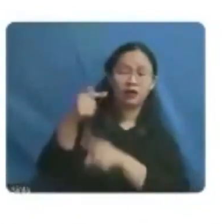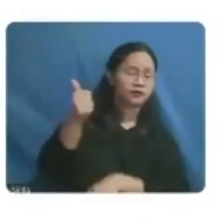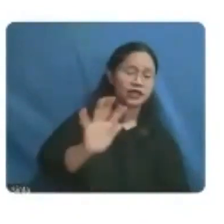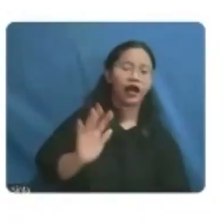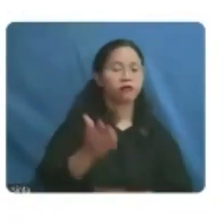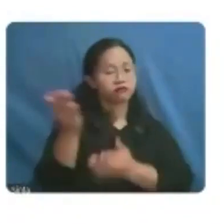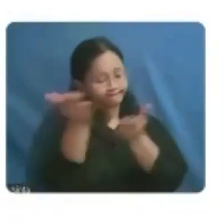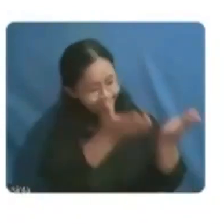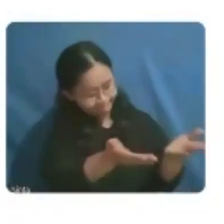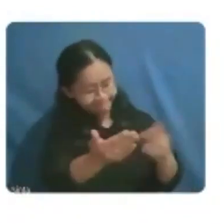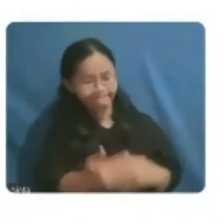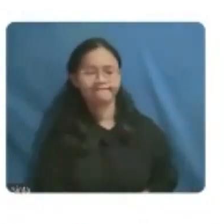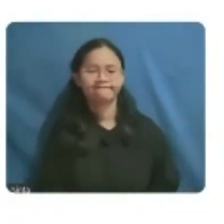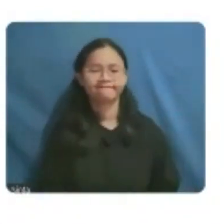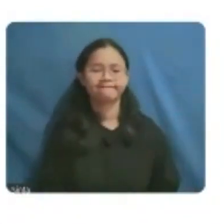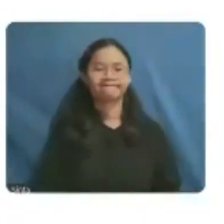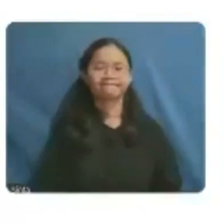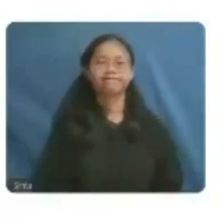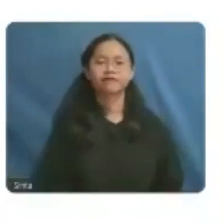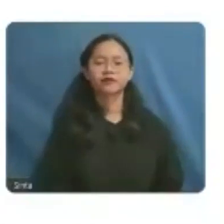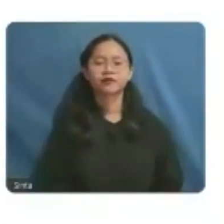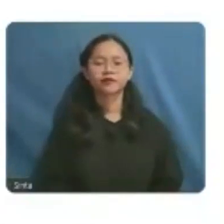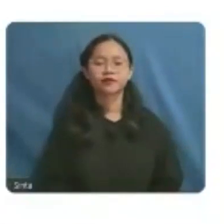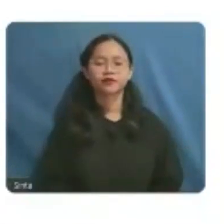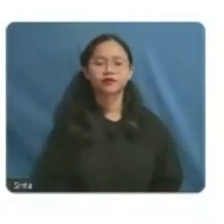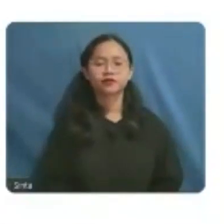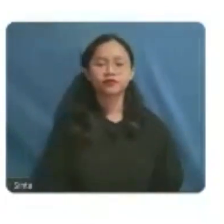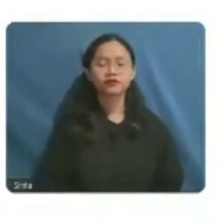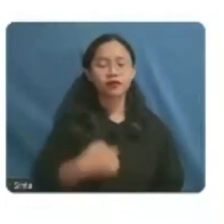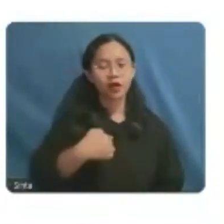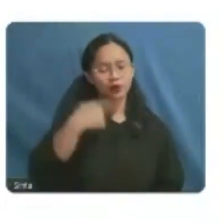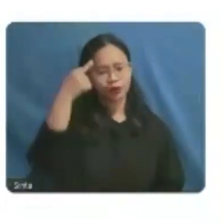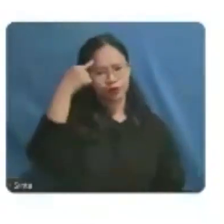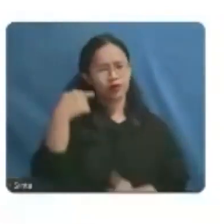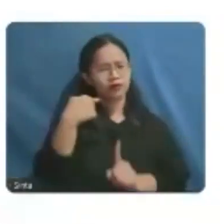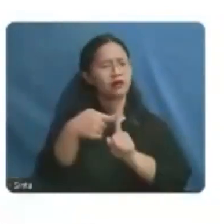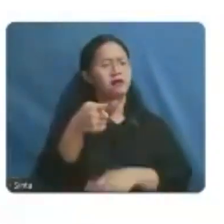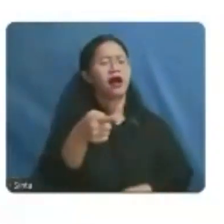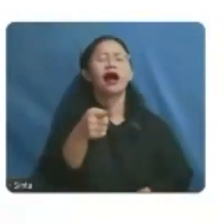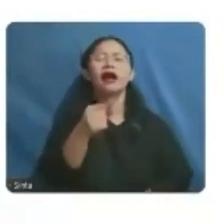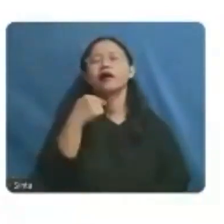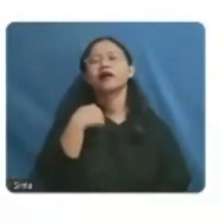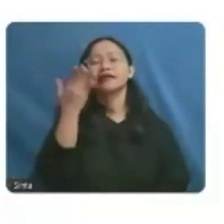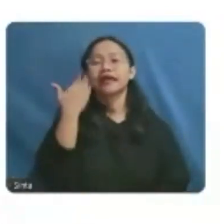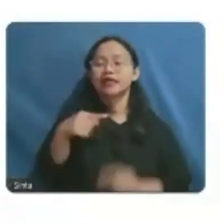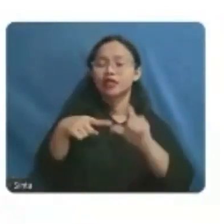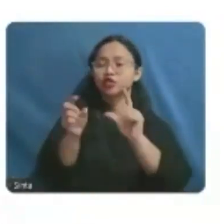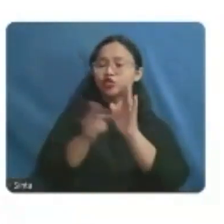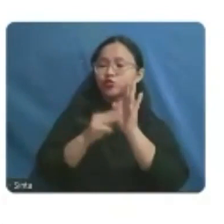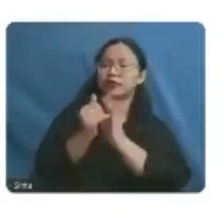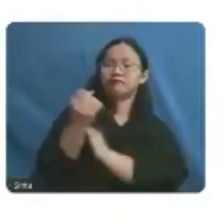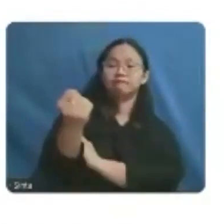think what Dr. Sumi has said is correct. We can't put